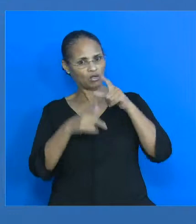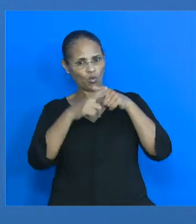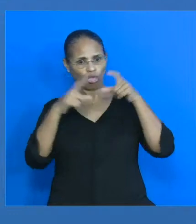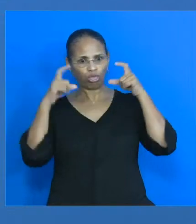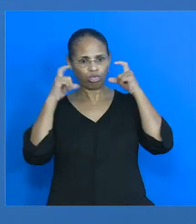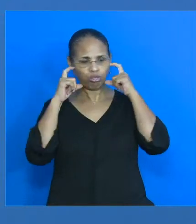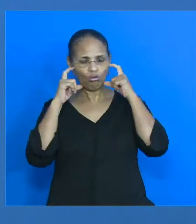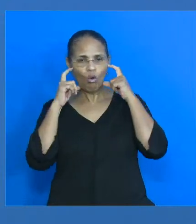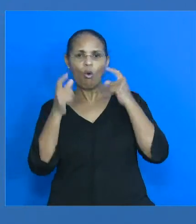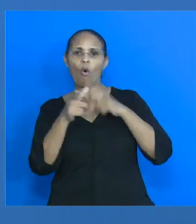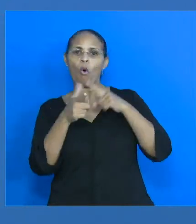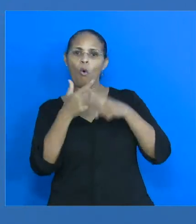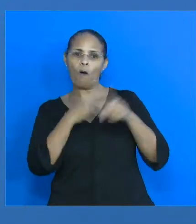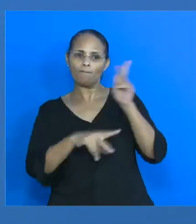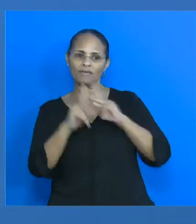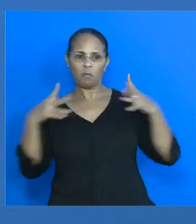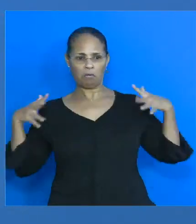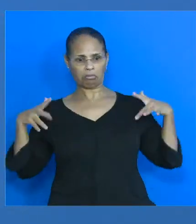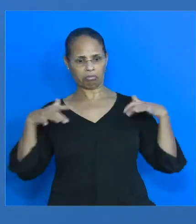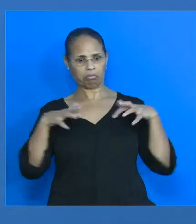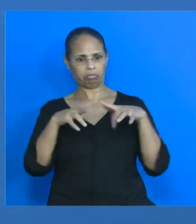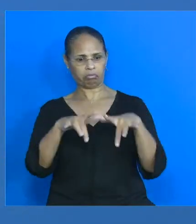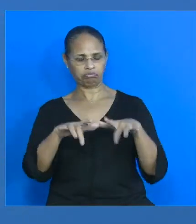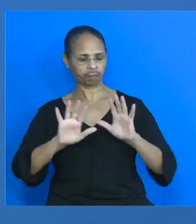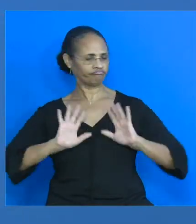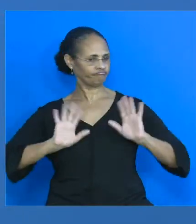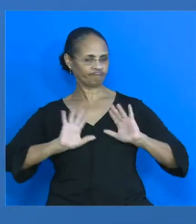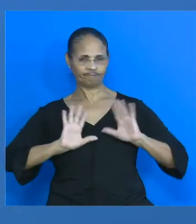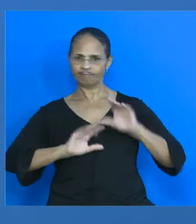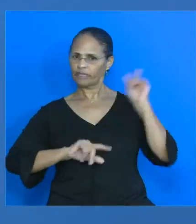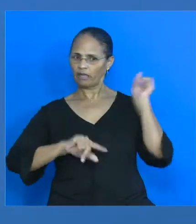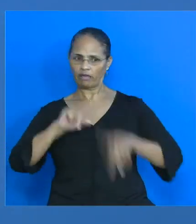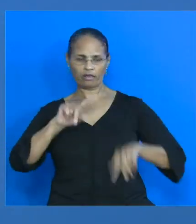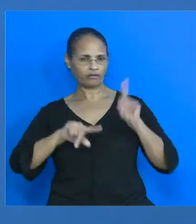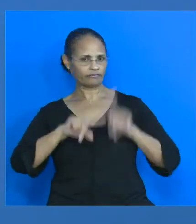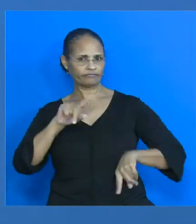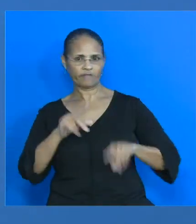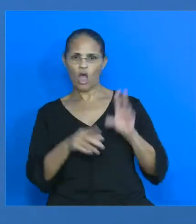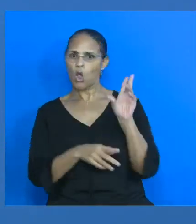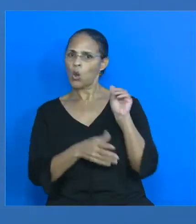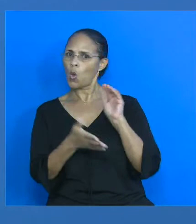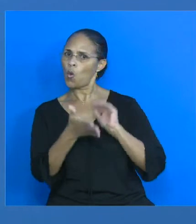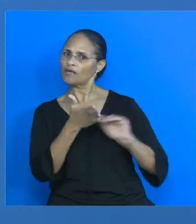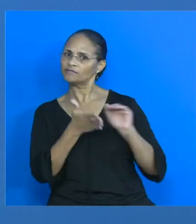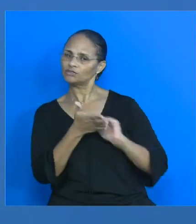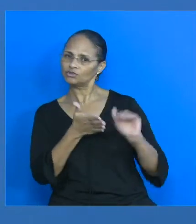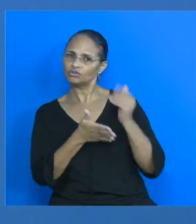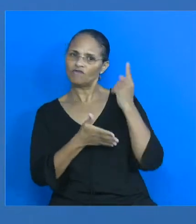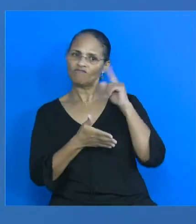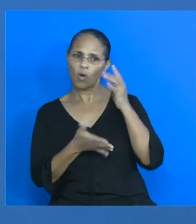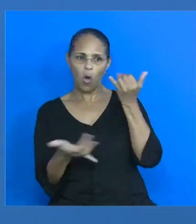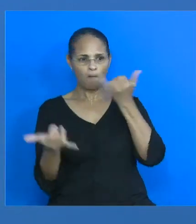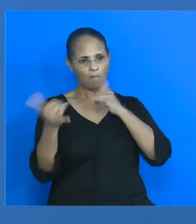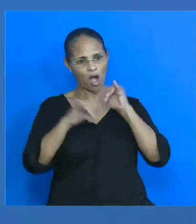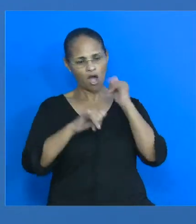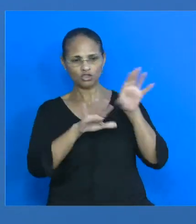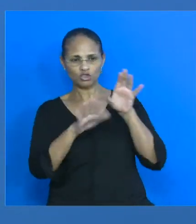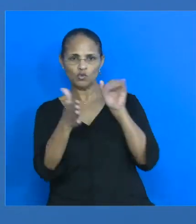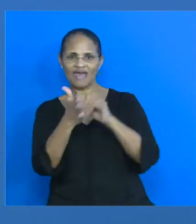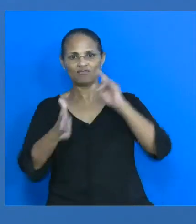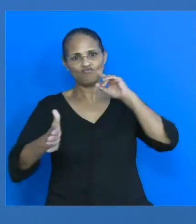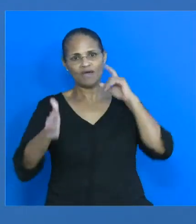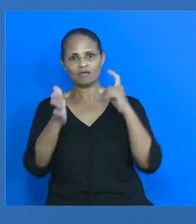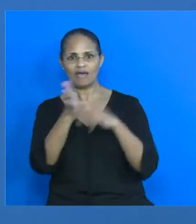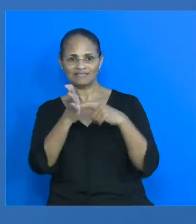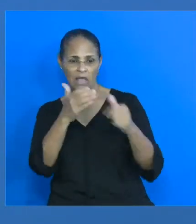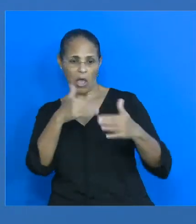excuse for people to be crowded in a bar and not practicing physical distancing. There is no excuse. And for bars that are doing that, they have to recognize it's a